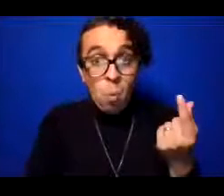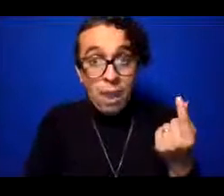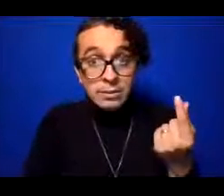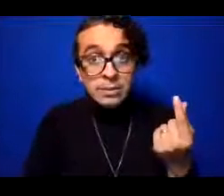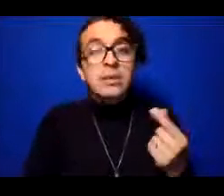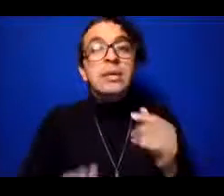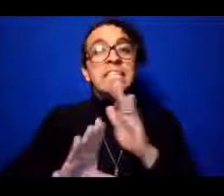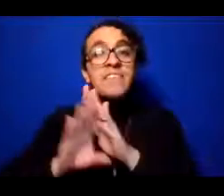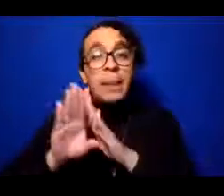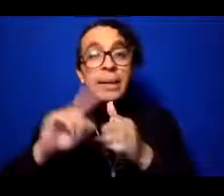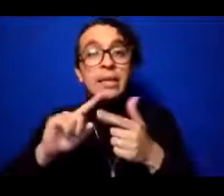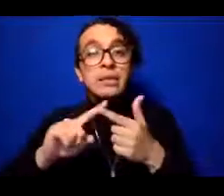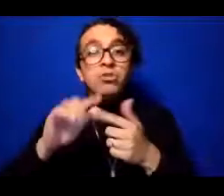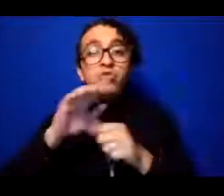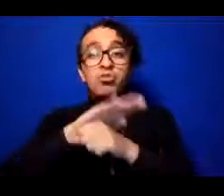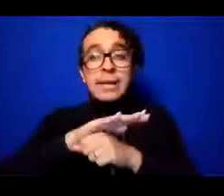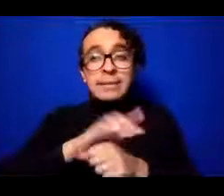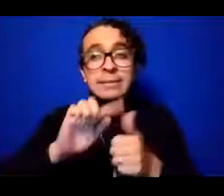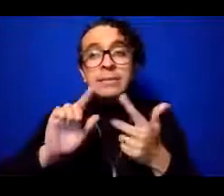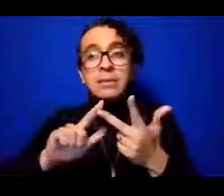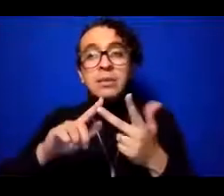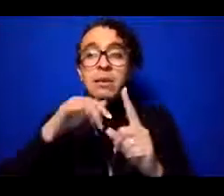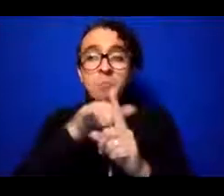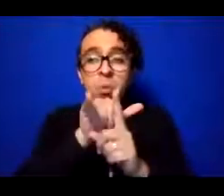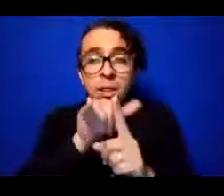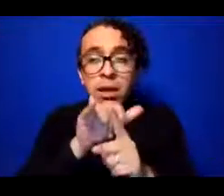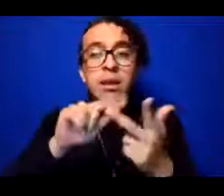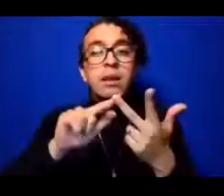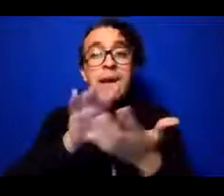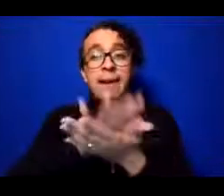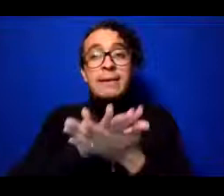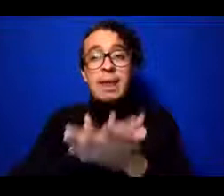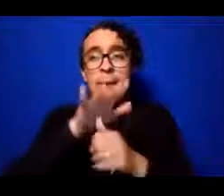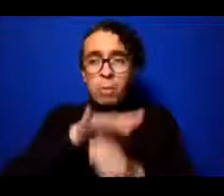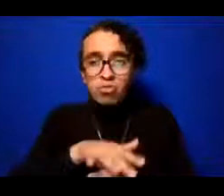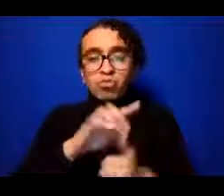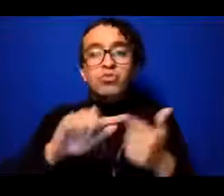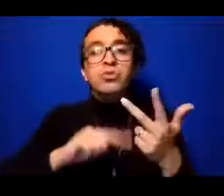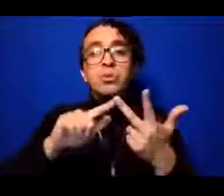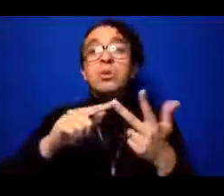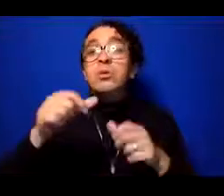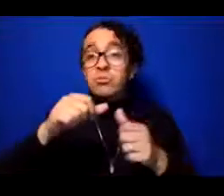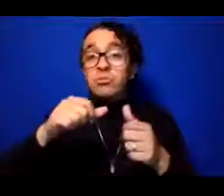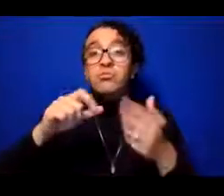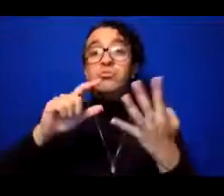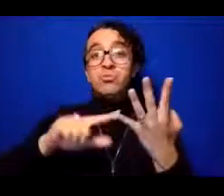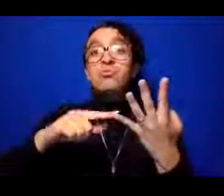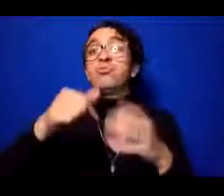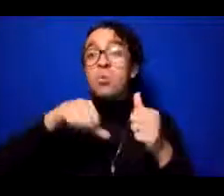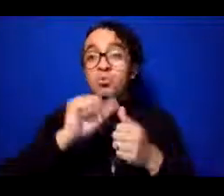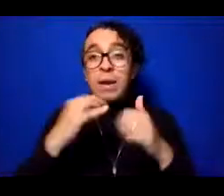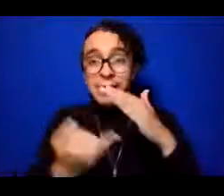stress, bullying, academic pressures, social isolation, and of course, social media.